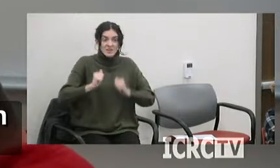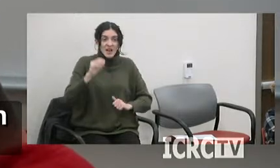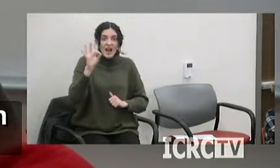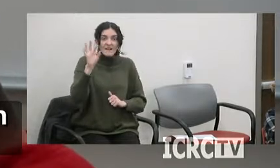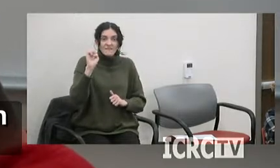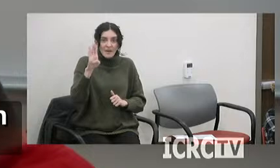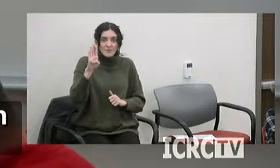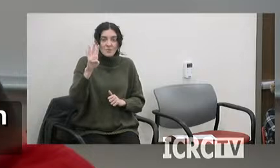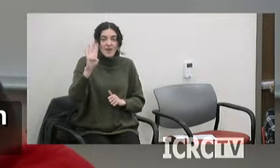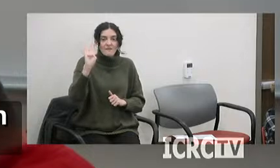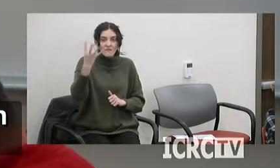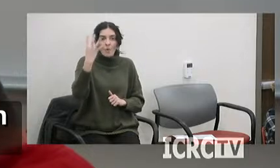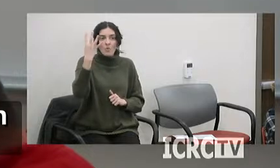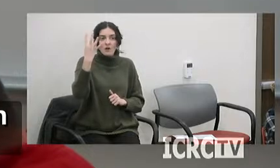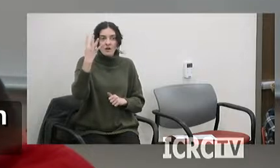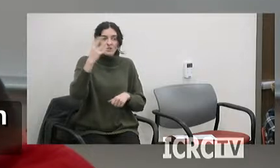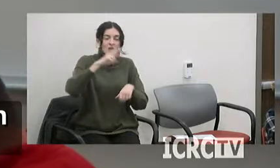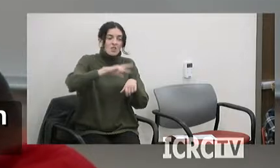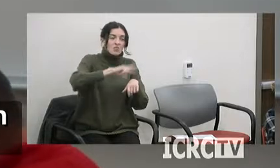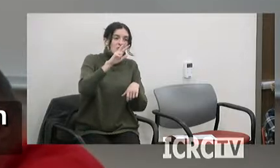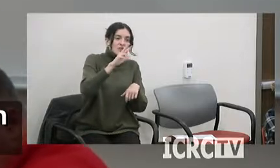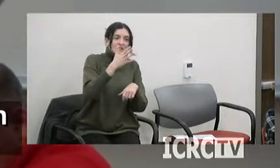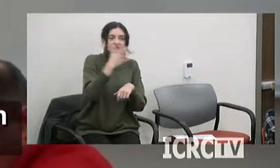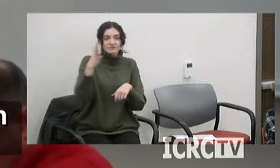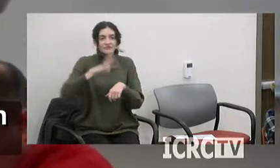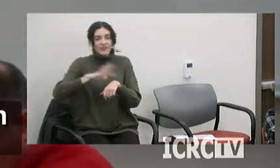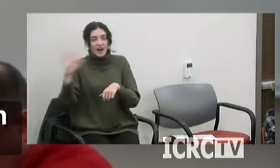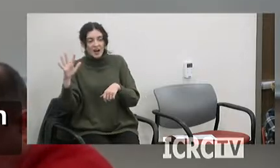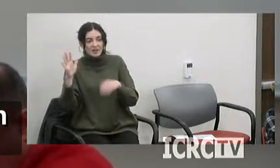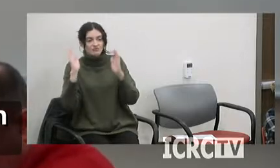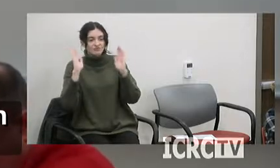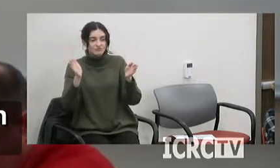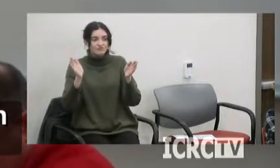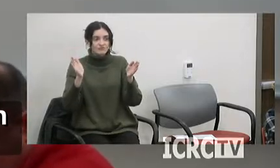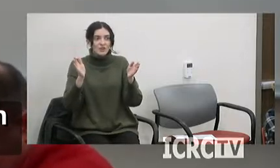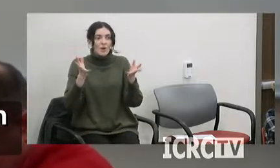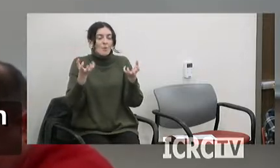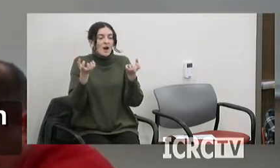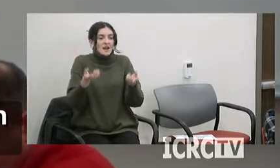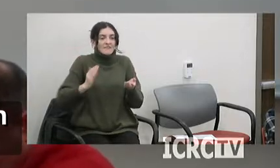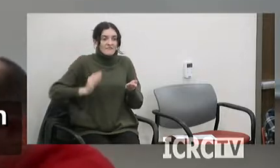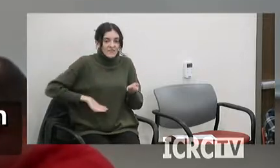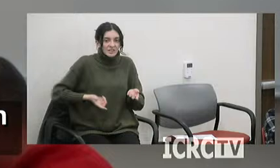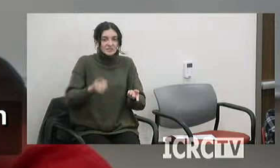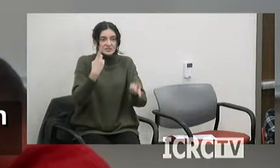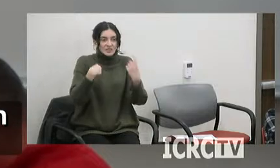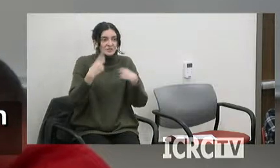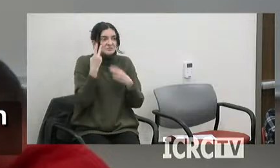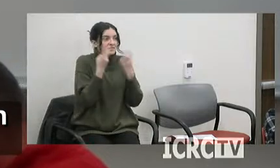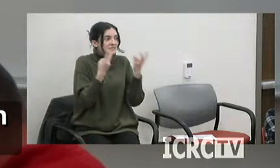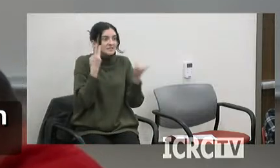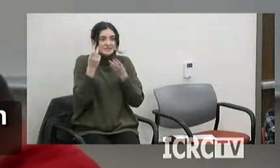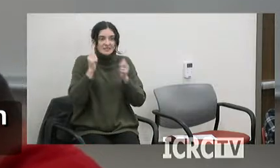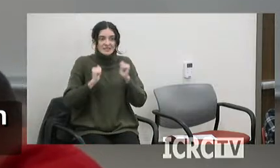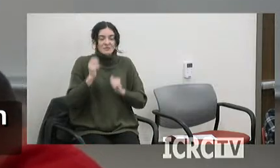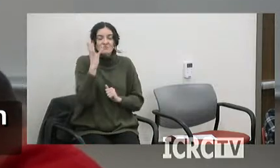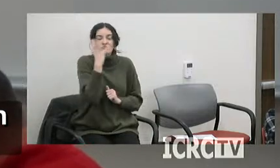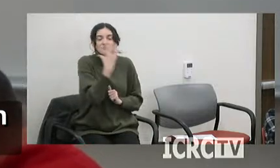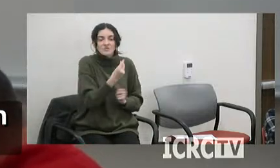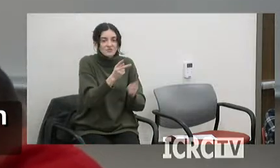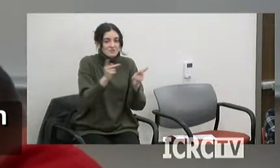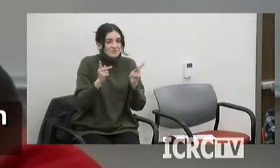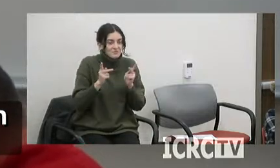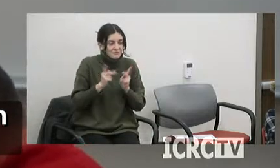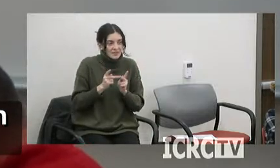3 to 5 p.m. It's a community open house, so we invite everyone from the community to come out and see this beautiful facility that our students will create